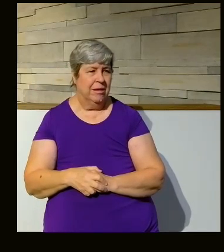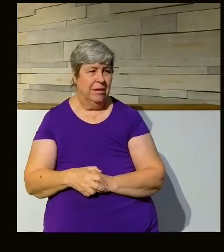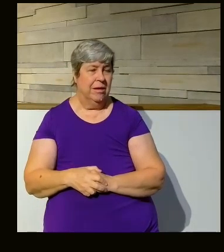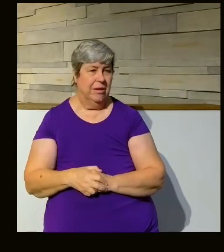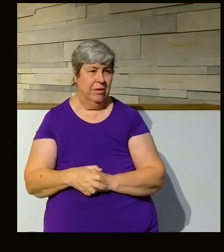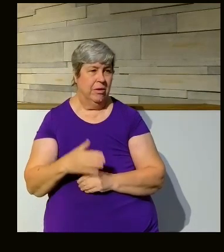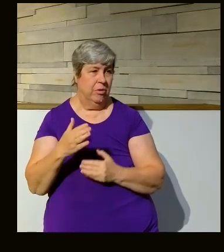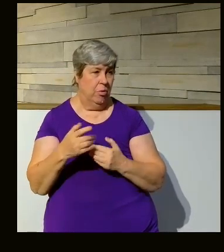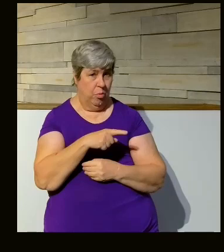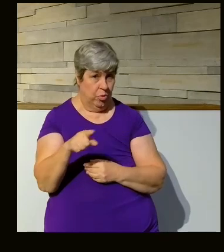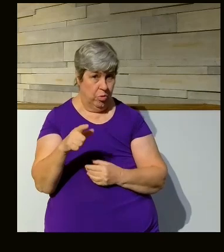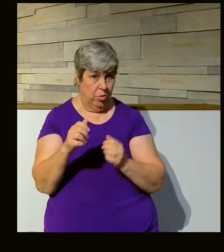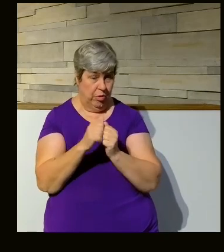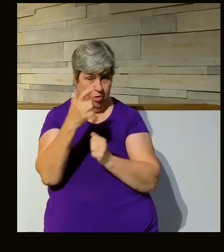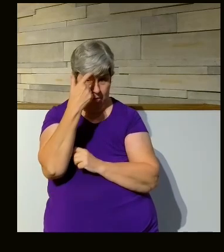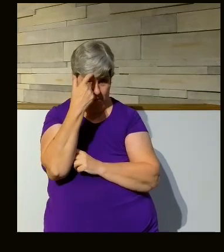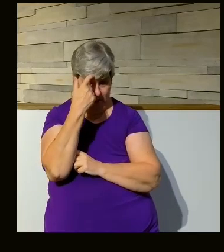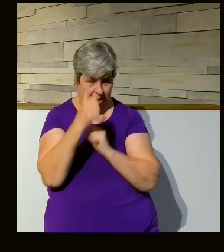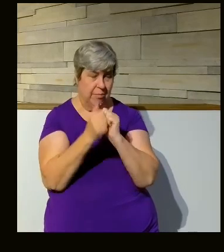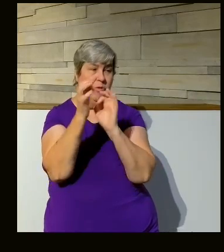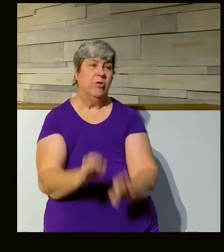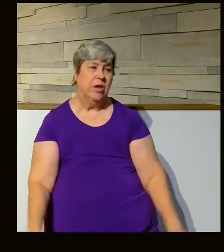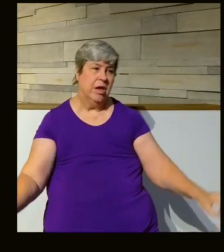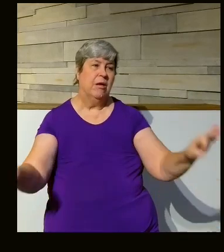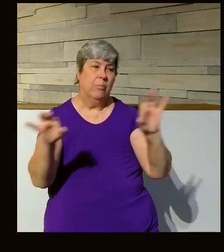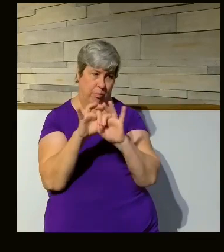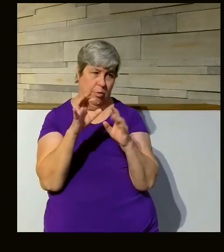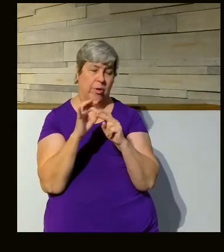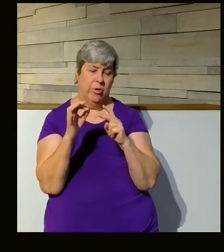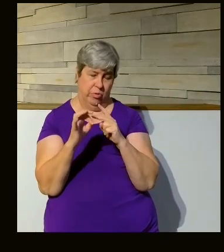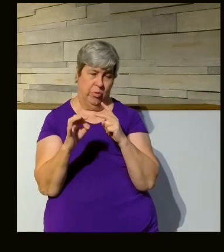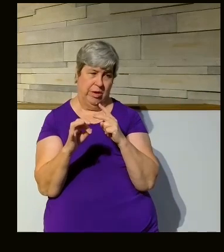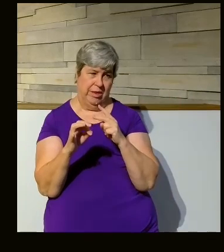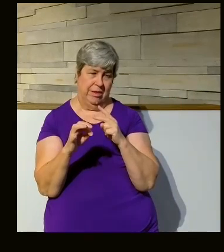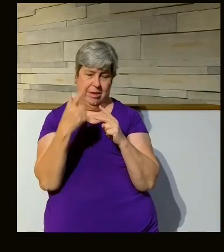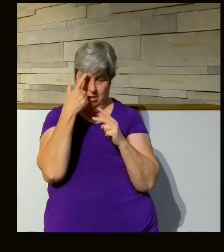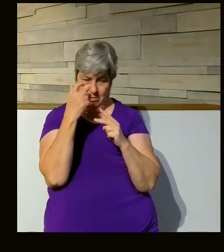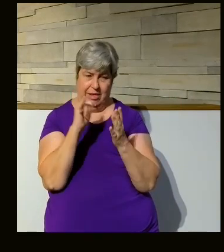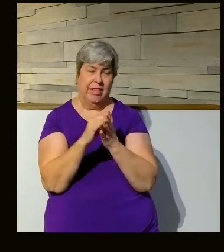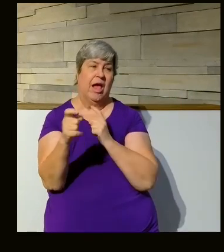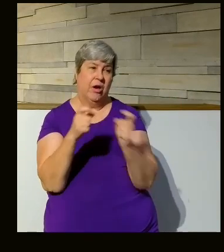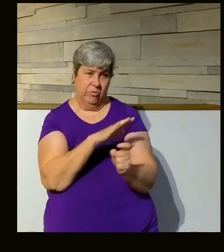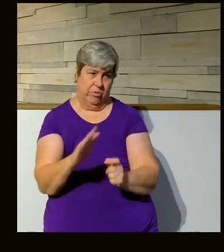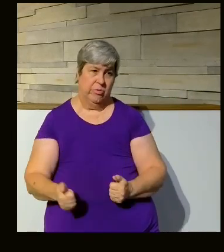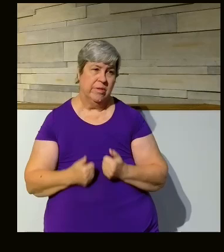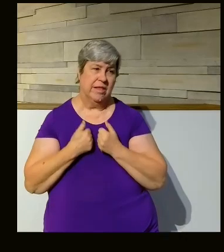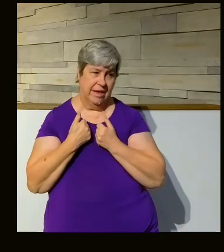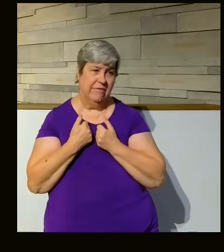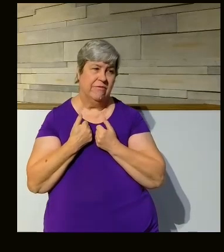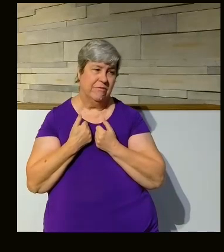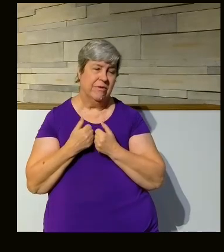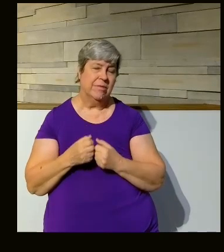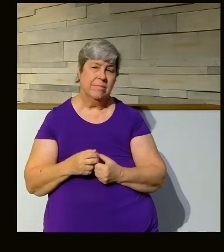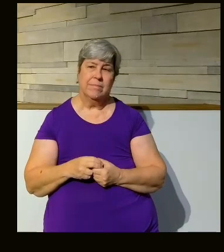And folks, what you do with your mind is the most important choice that you make, because that controls your whole life right there.